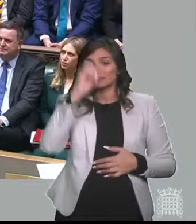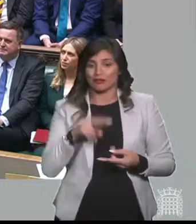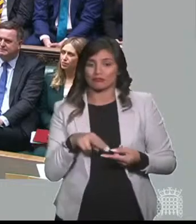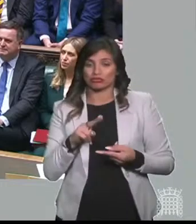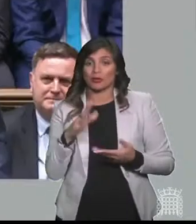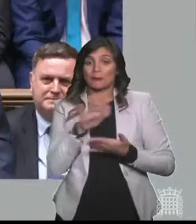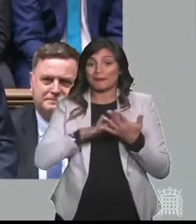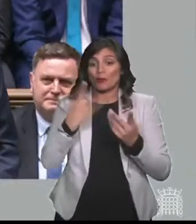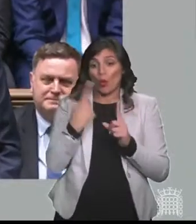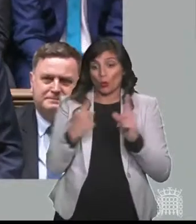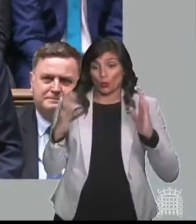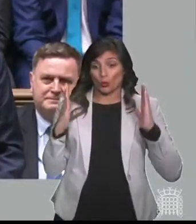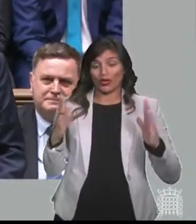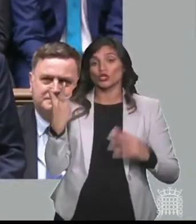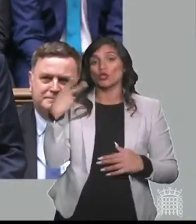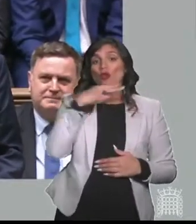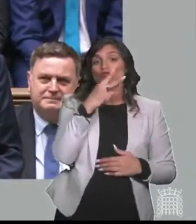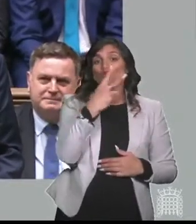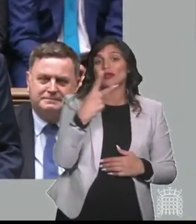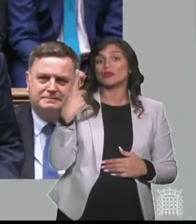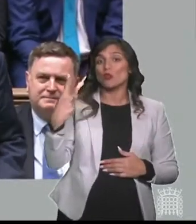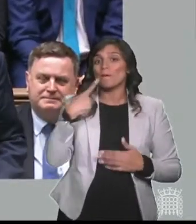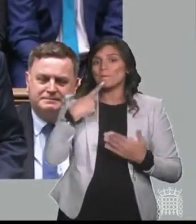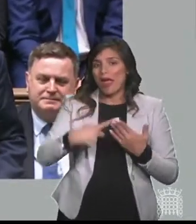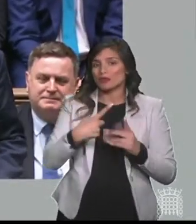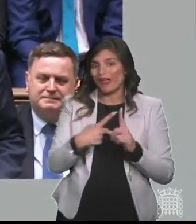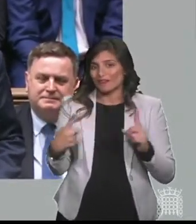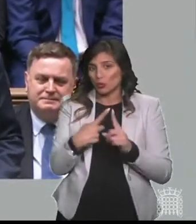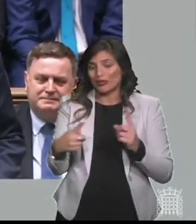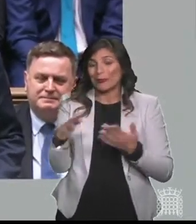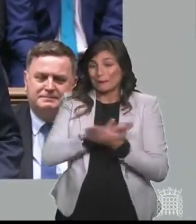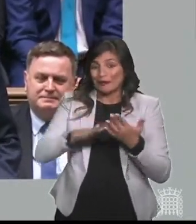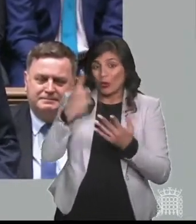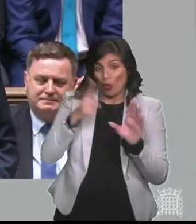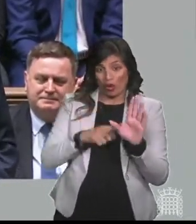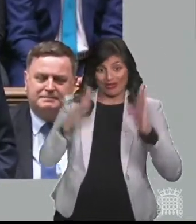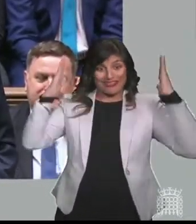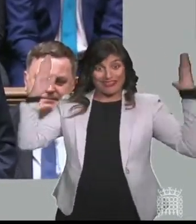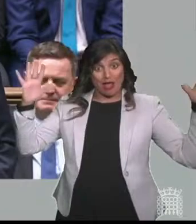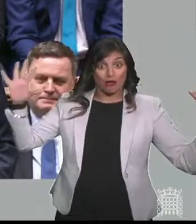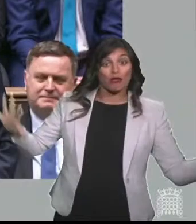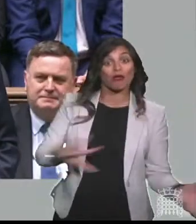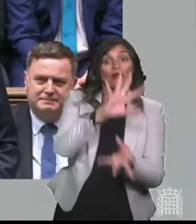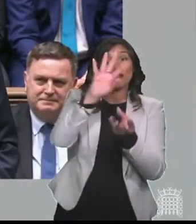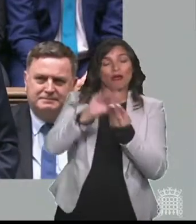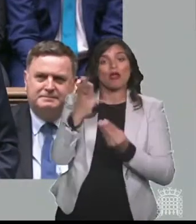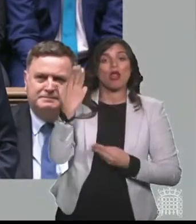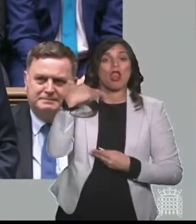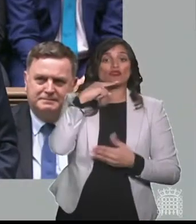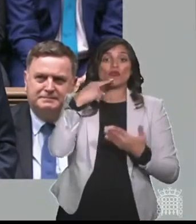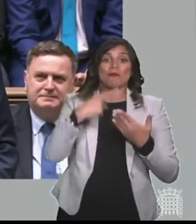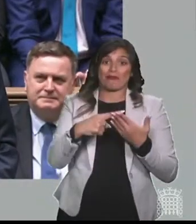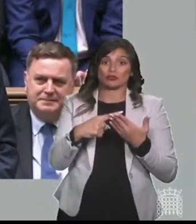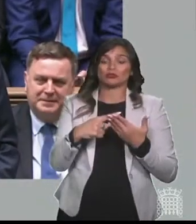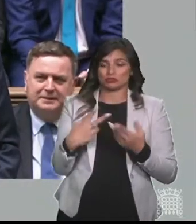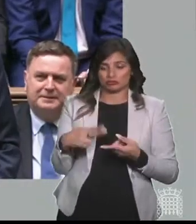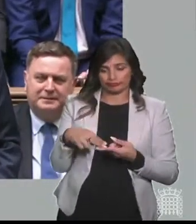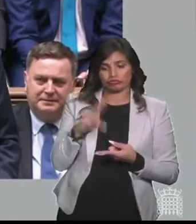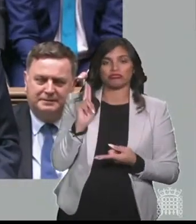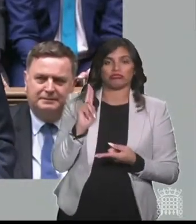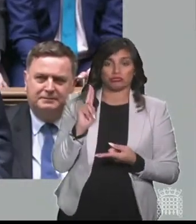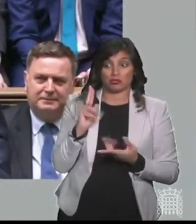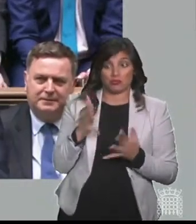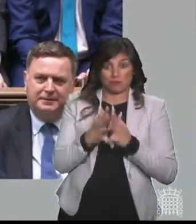£221.20 a week, worth up to £900 more a year. This is one of the largest ever cash increases to the state